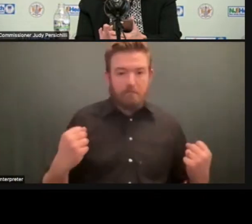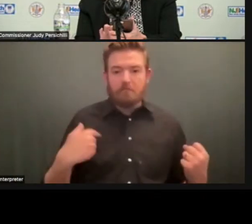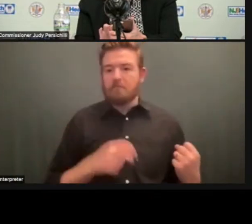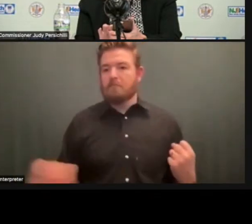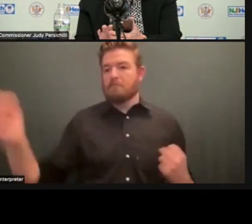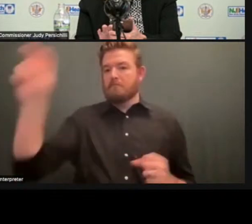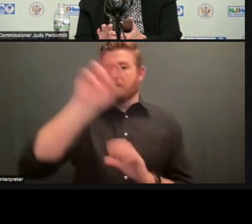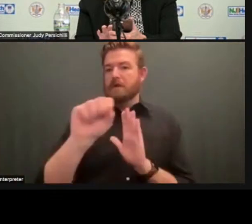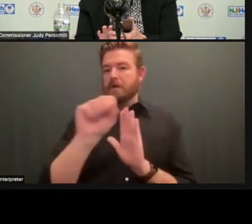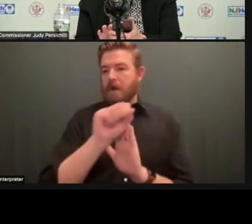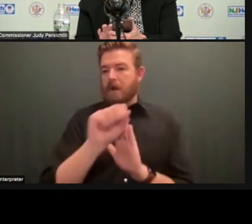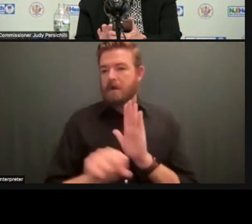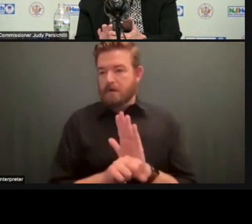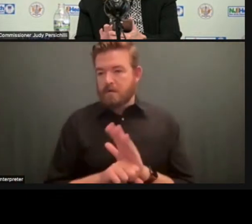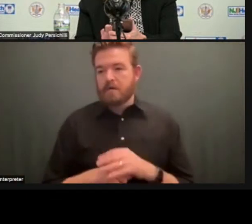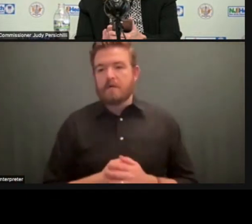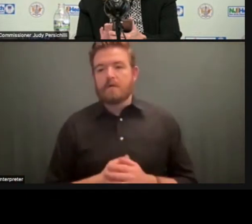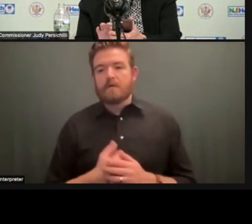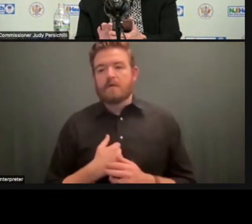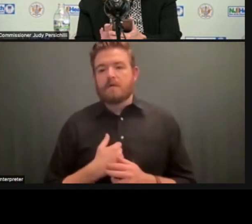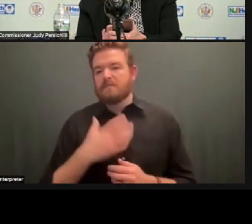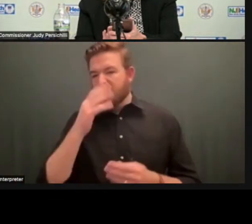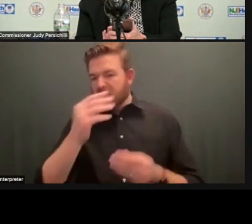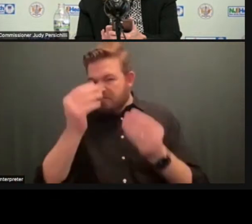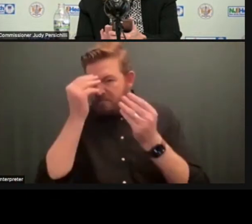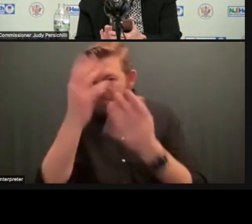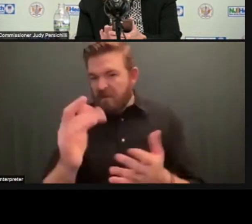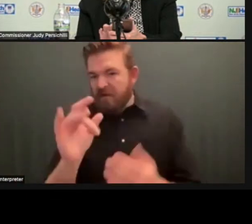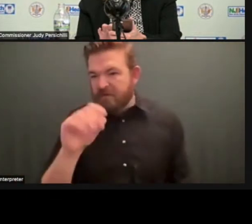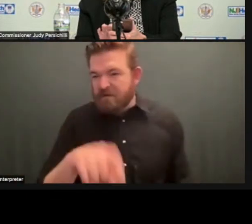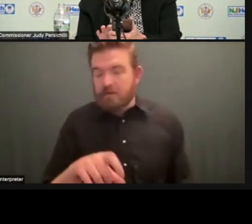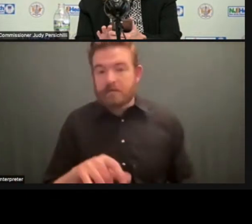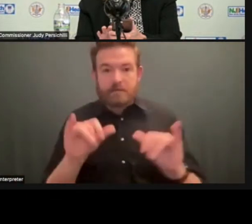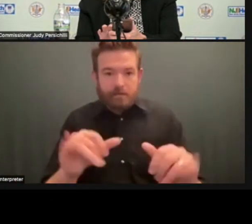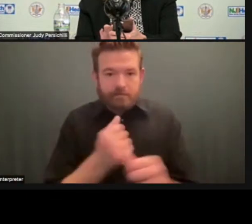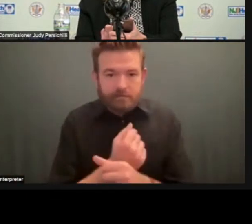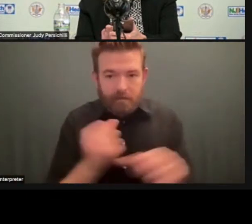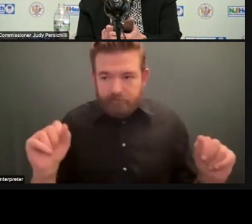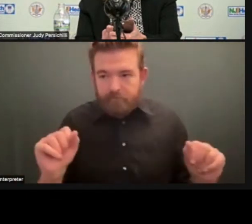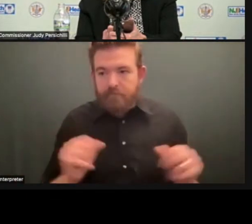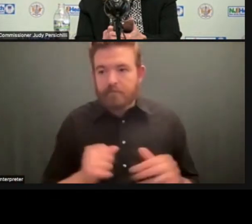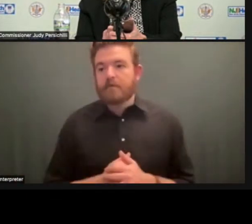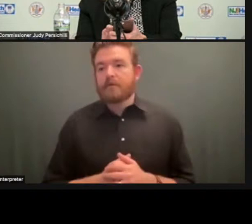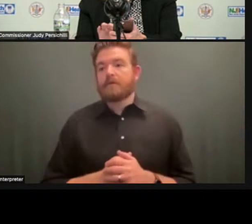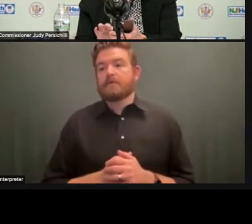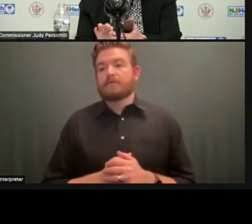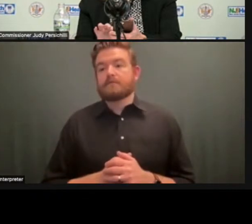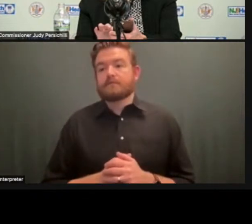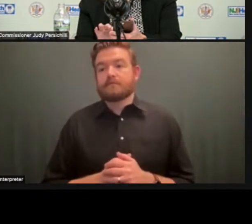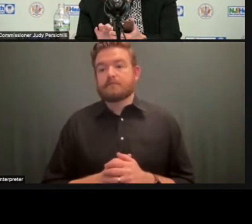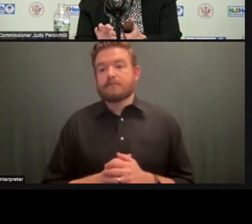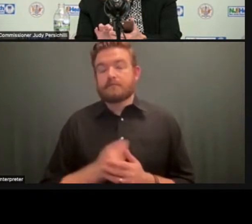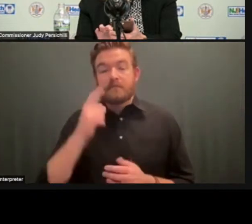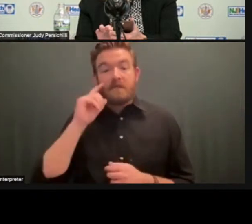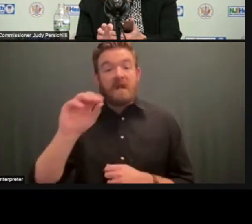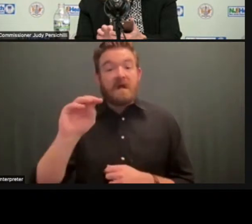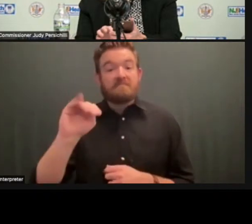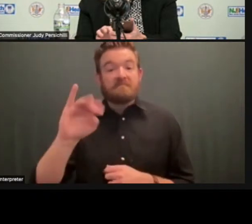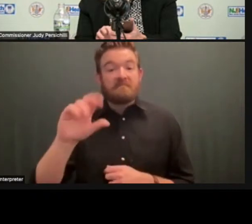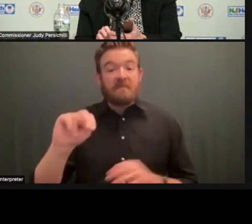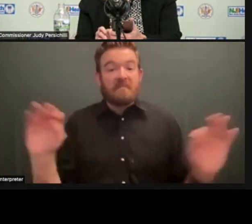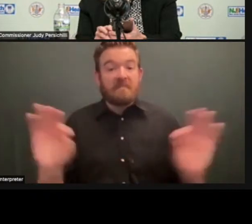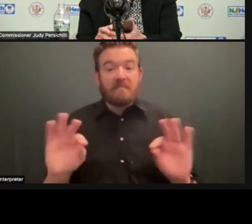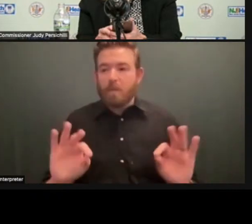we need to. Please stay safe. Do not underestimate for 1 second how transmissible this is. Ed would want me to say that. Judy would want me to say